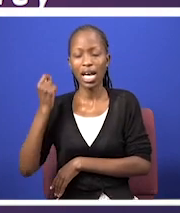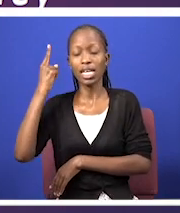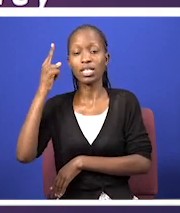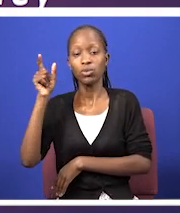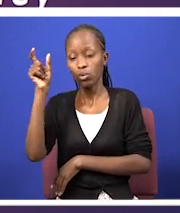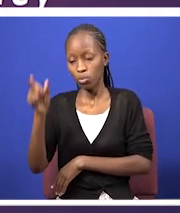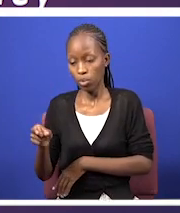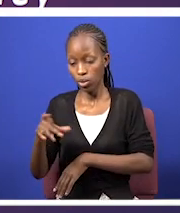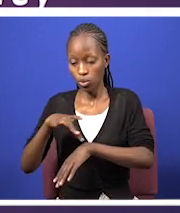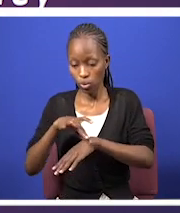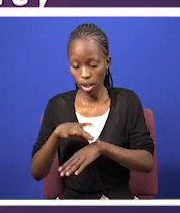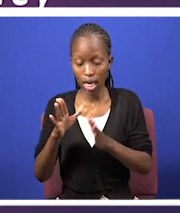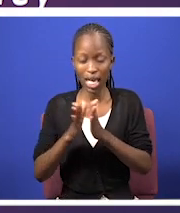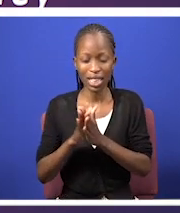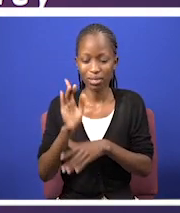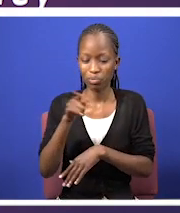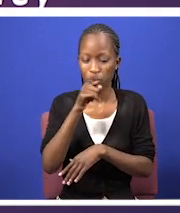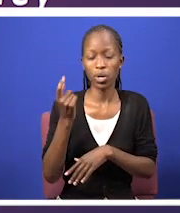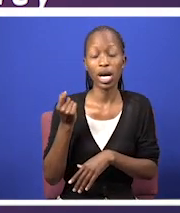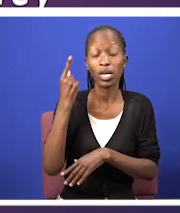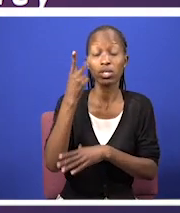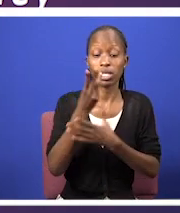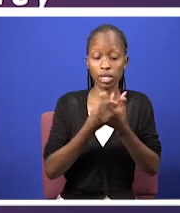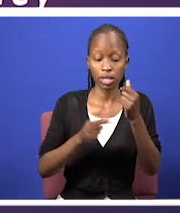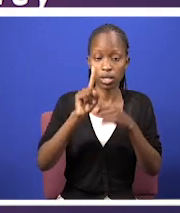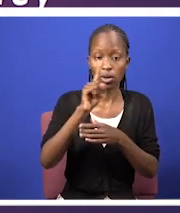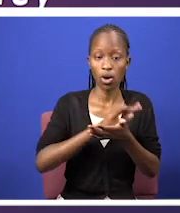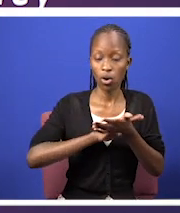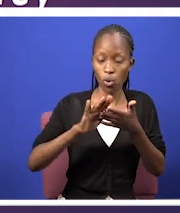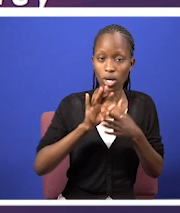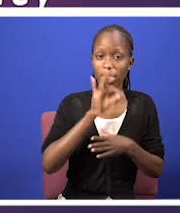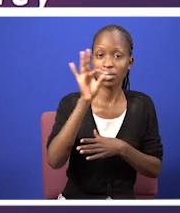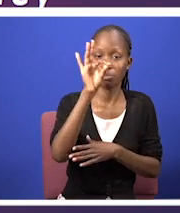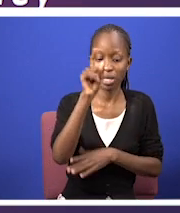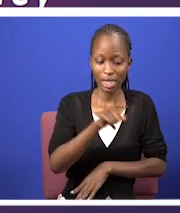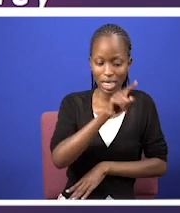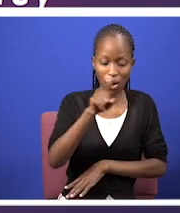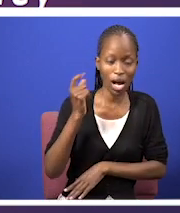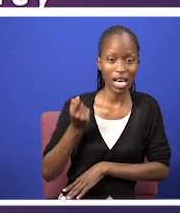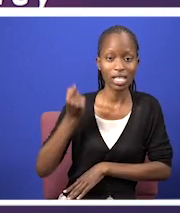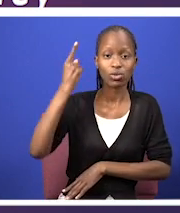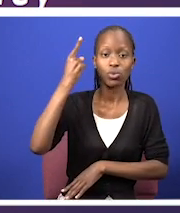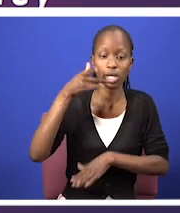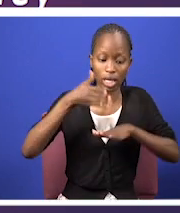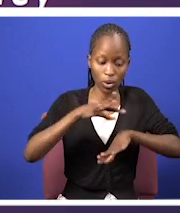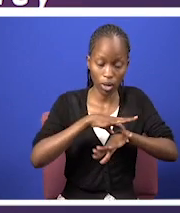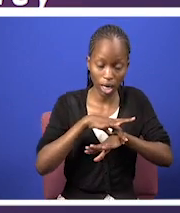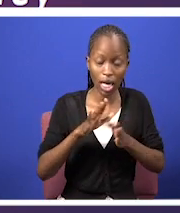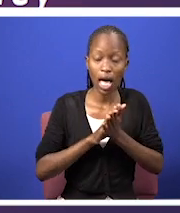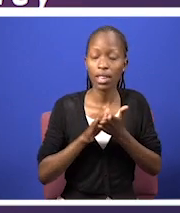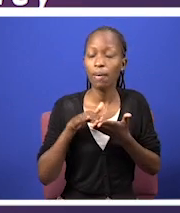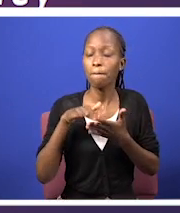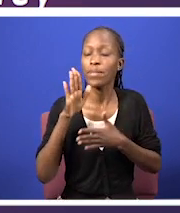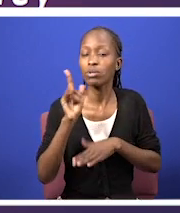most misunderstood person in the Trinity. I'll quote that again. The Holy Spirit is the most misunderstood person on